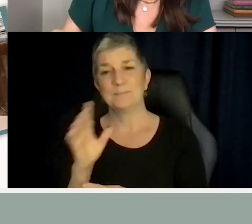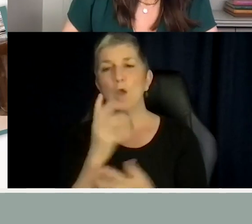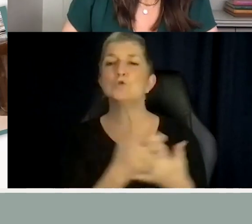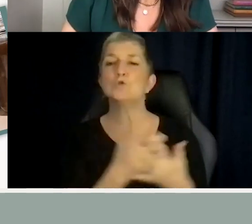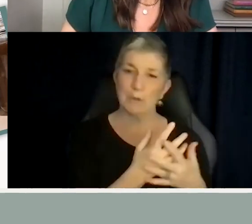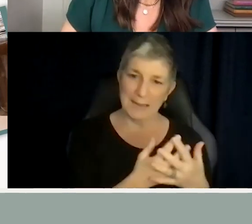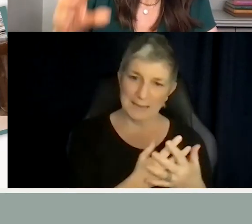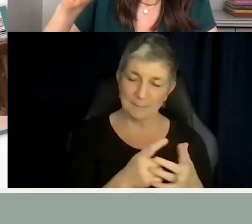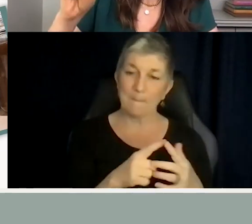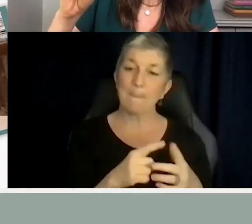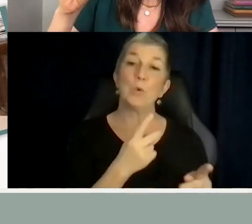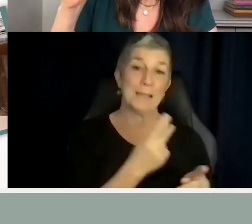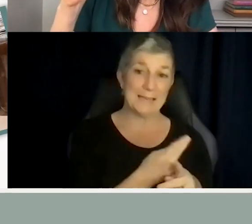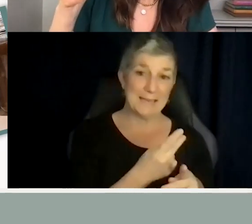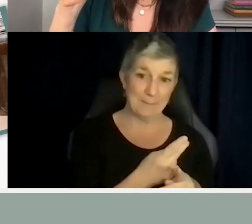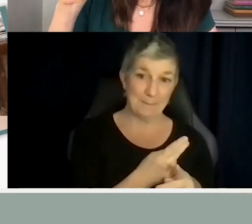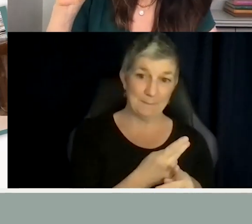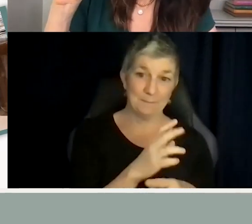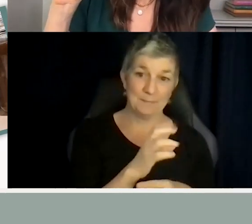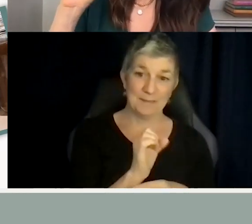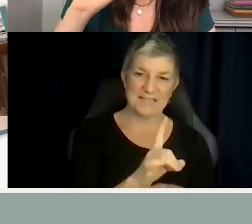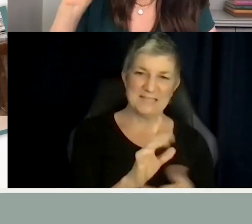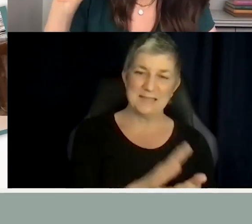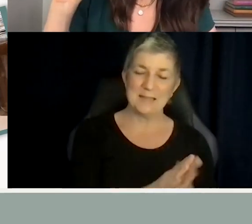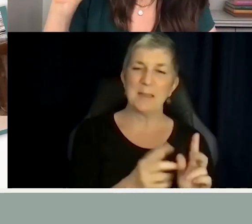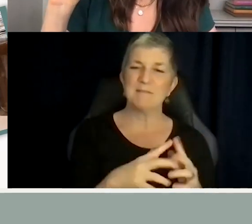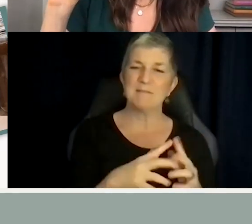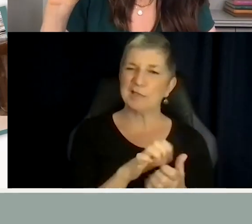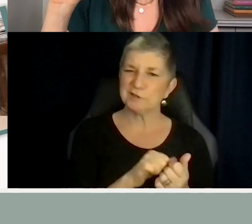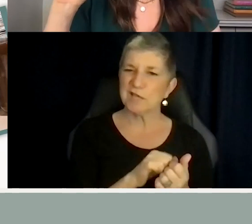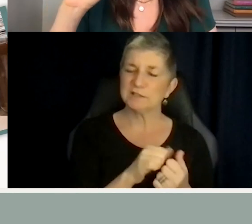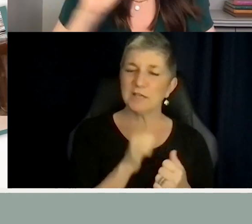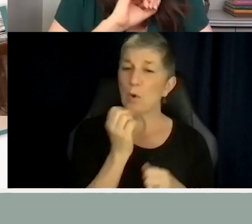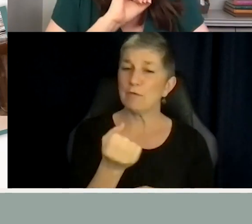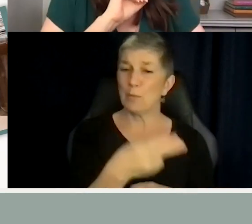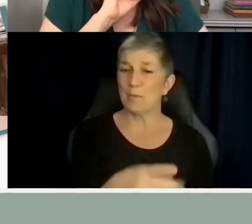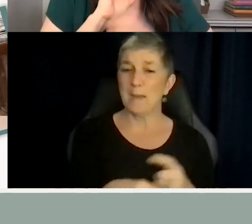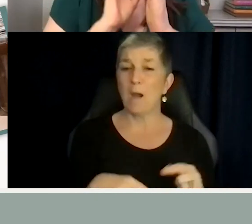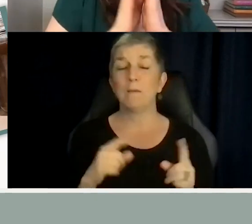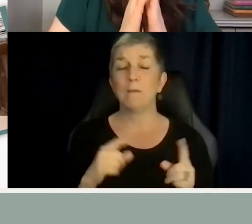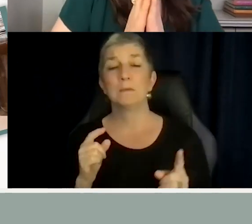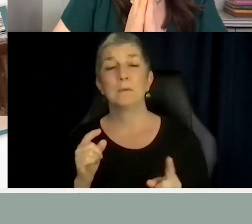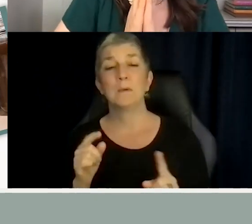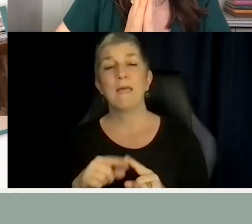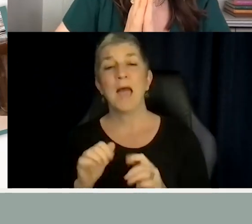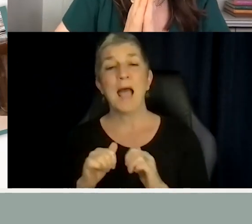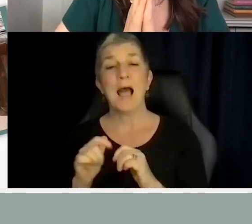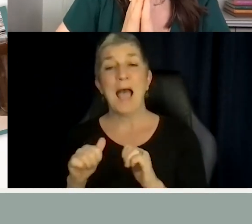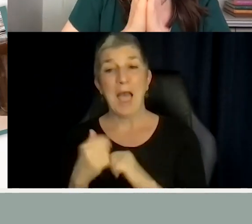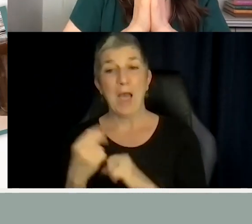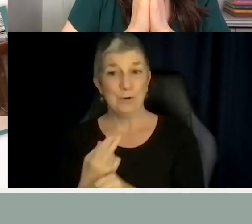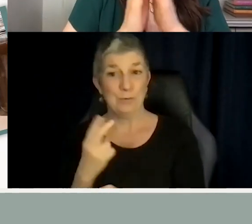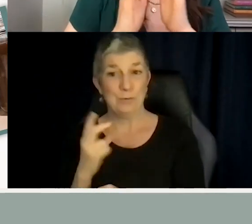and then you can keep the seeds. They become very chewy, so you don't have to throw them out. But the way you would use